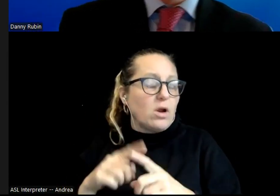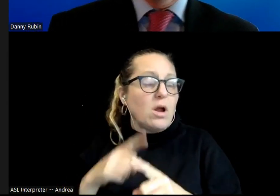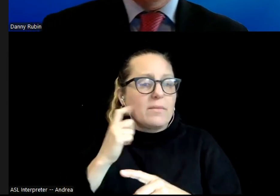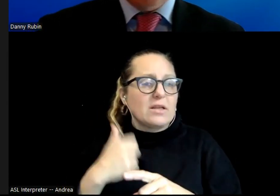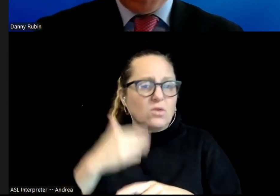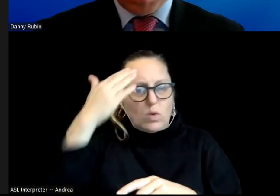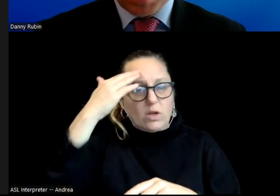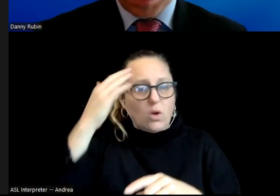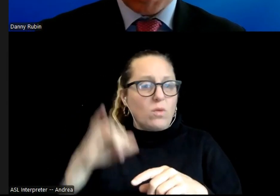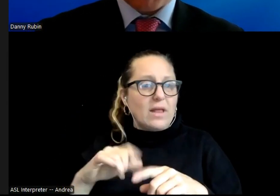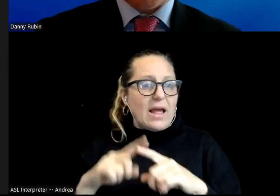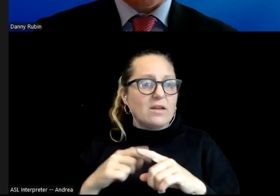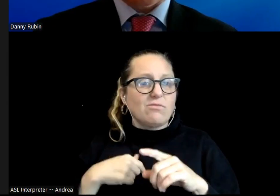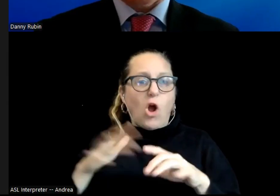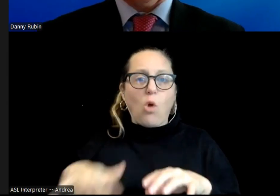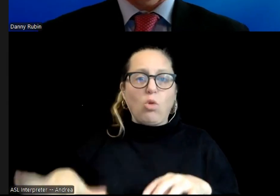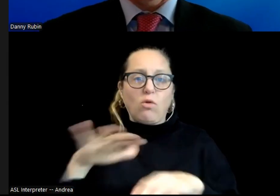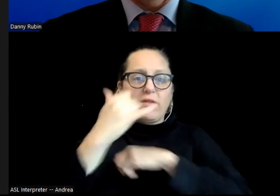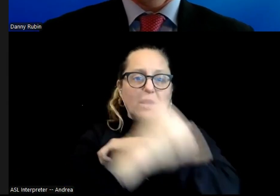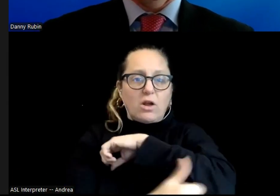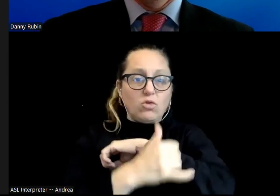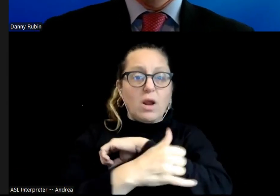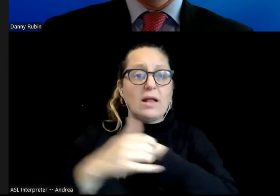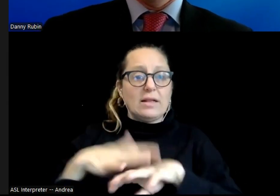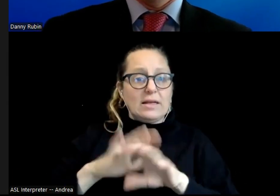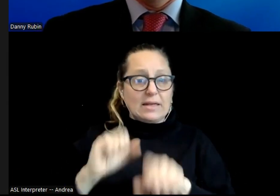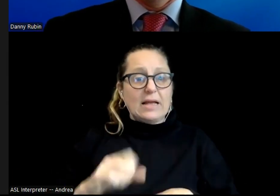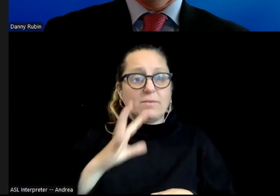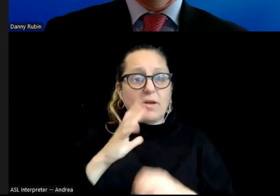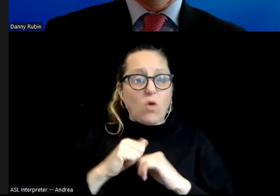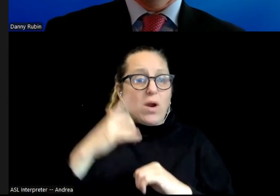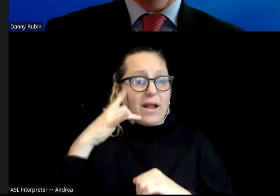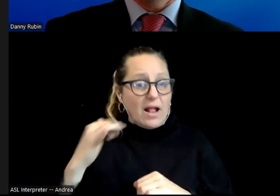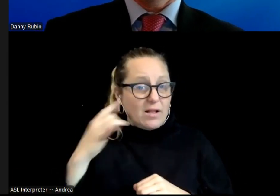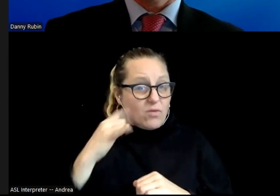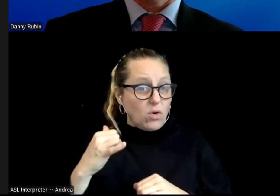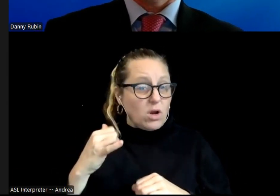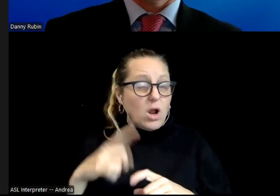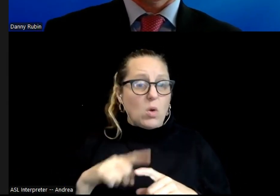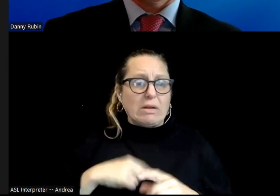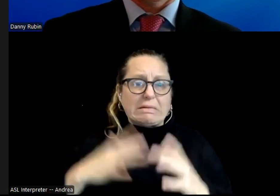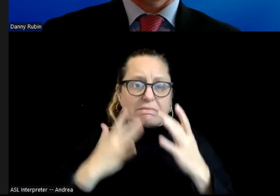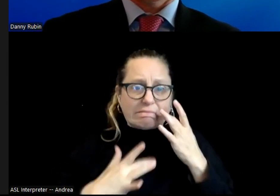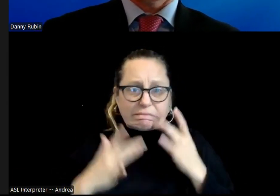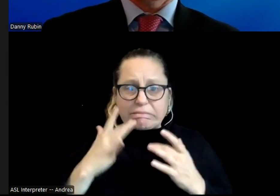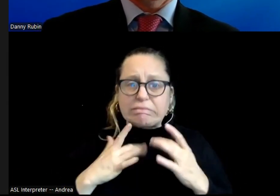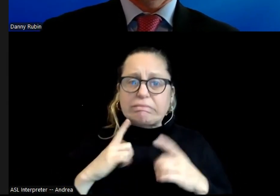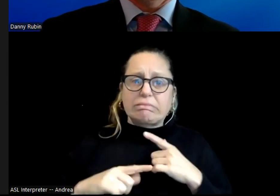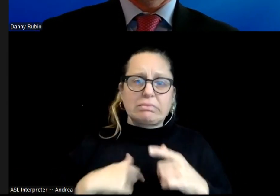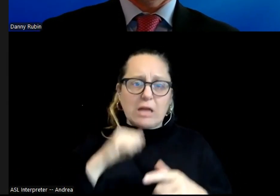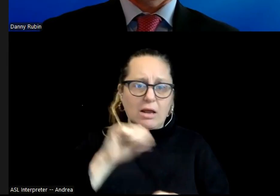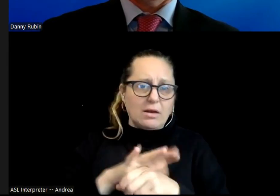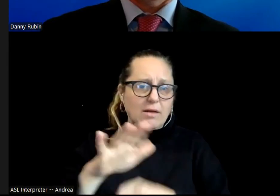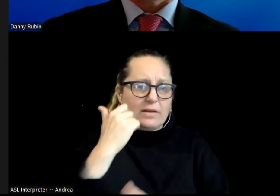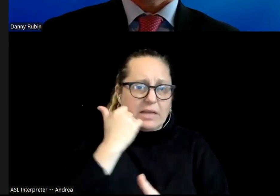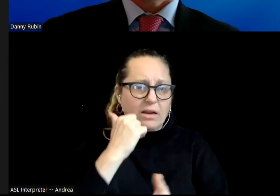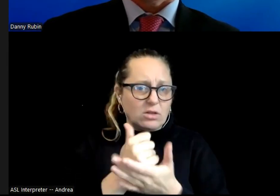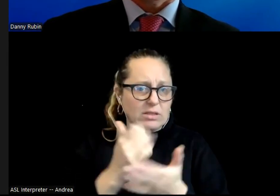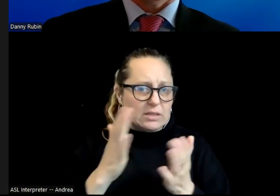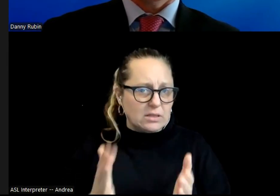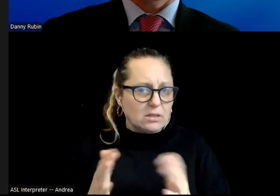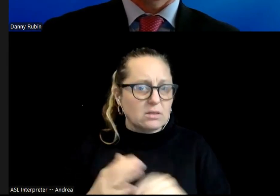that across the nation, at least I can speak to California, there is a severe shortage of dental assistants. And